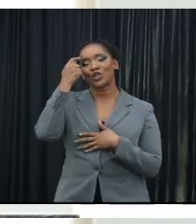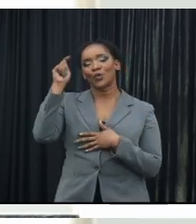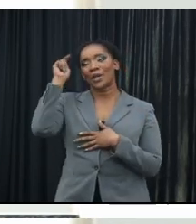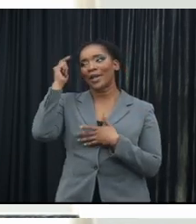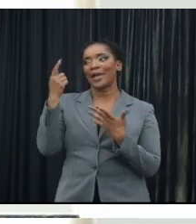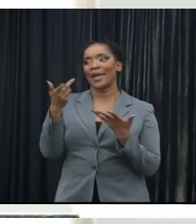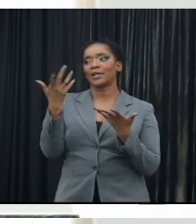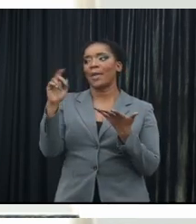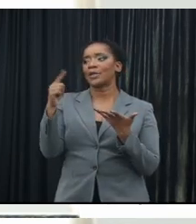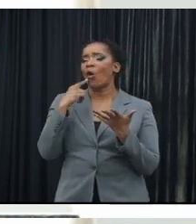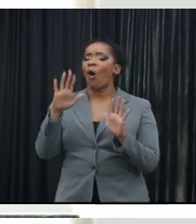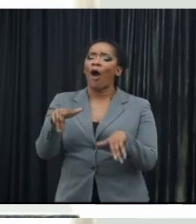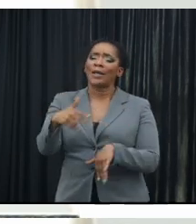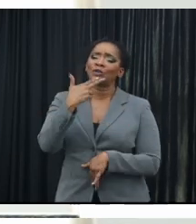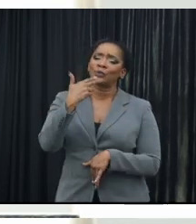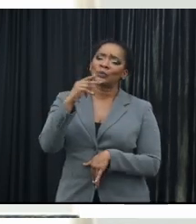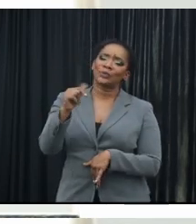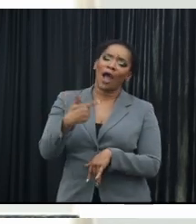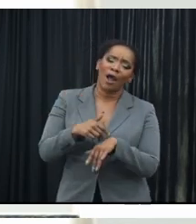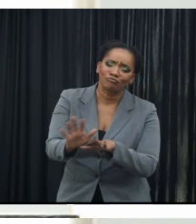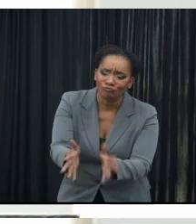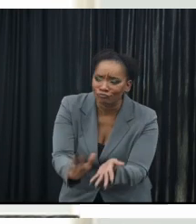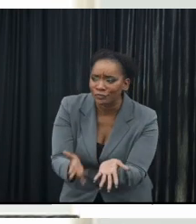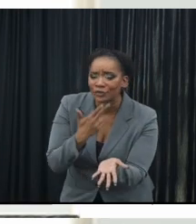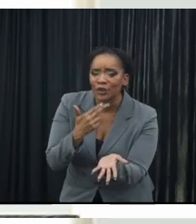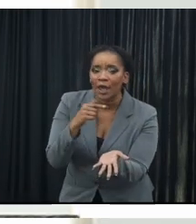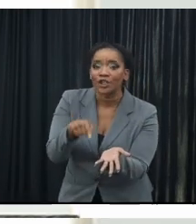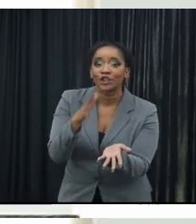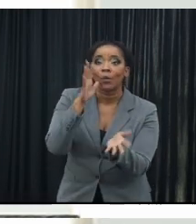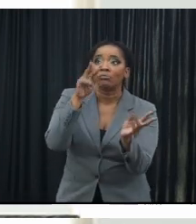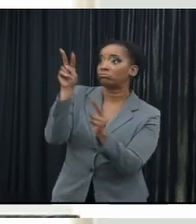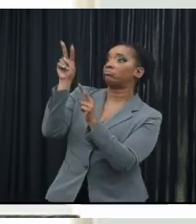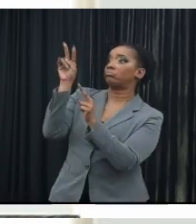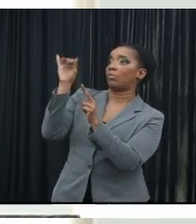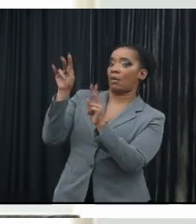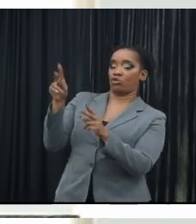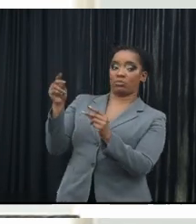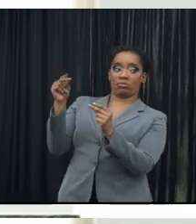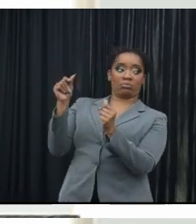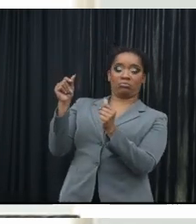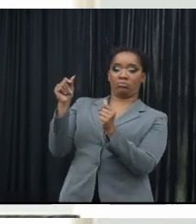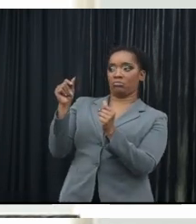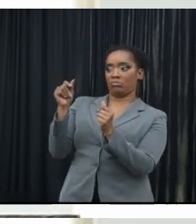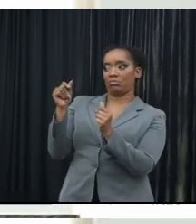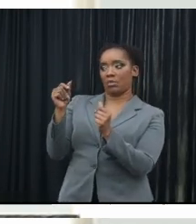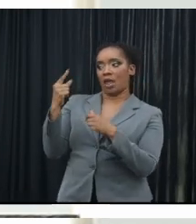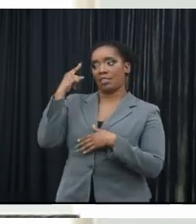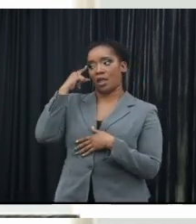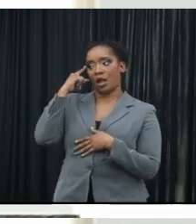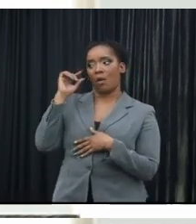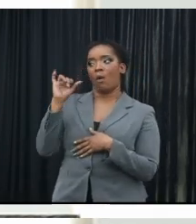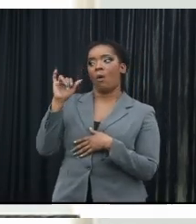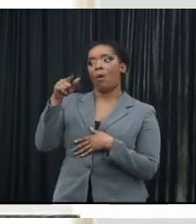dog, oh my goodness, she's beautiful. She's automatically going to look to that person and say, oh, so Twinkie may get